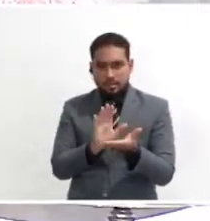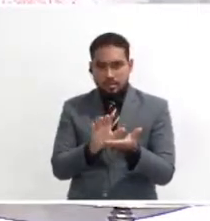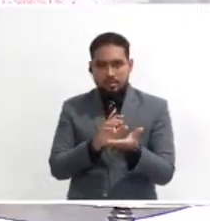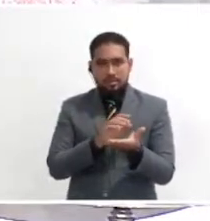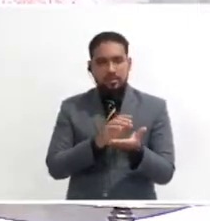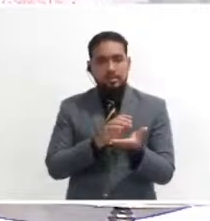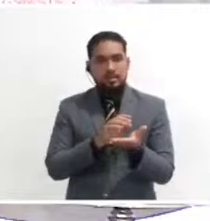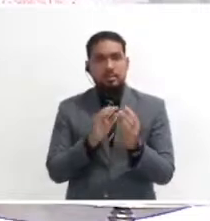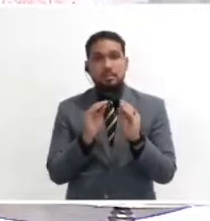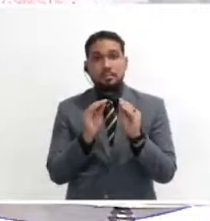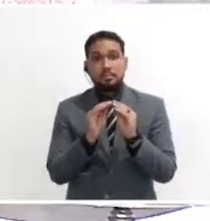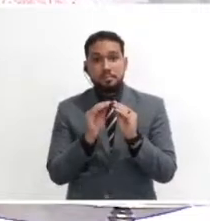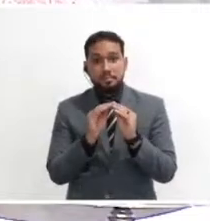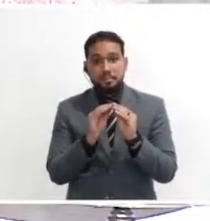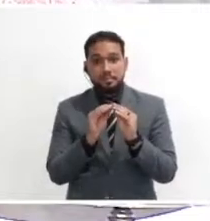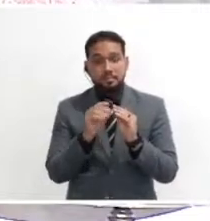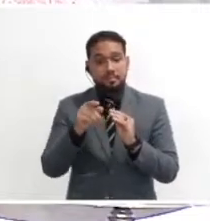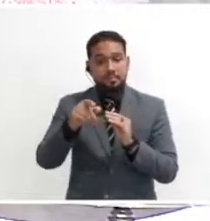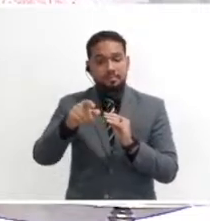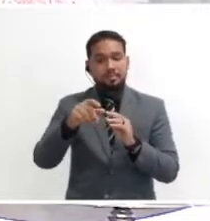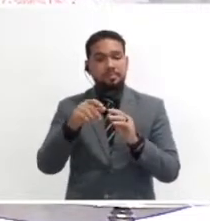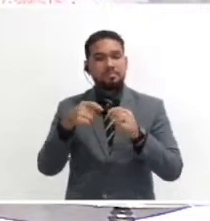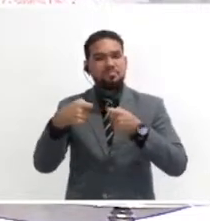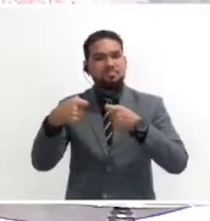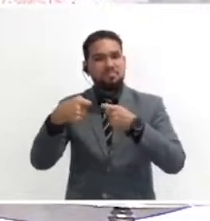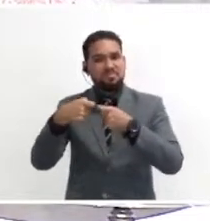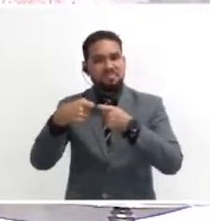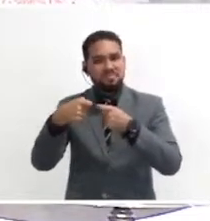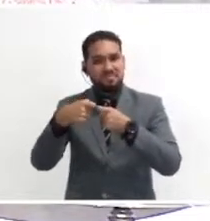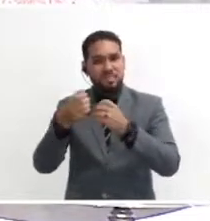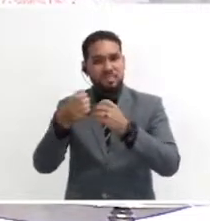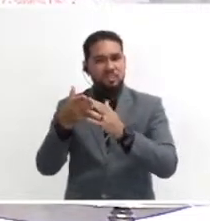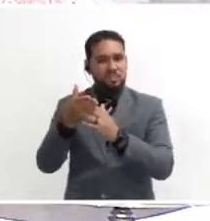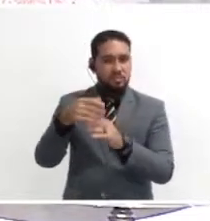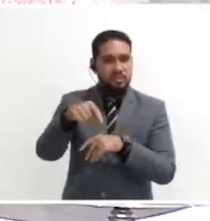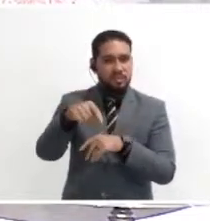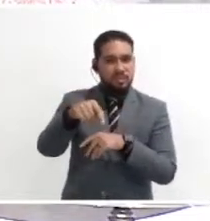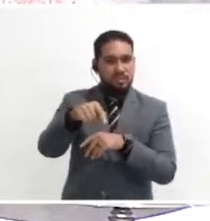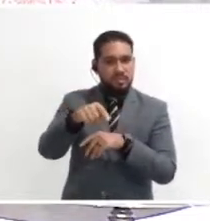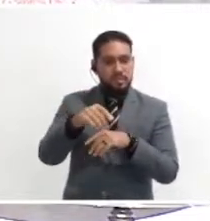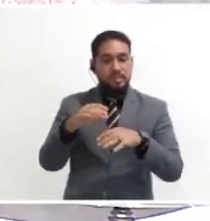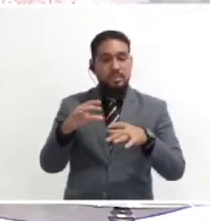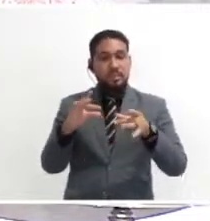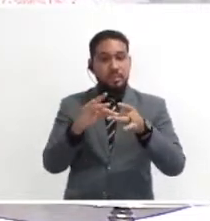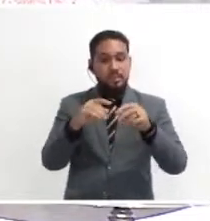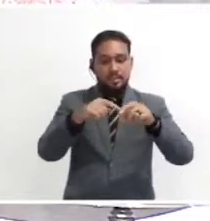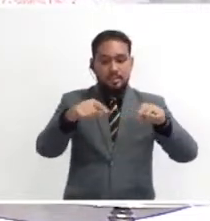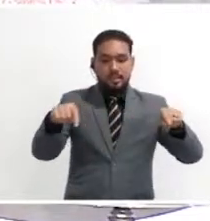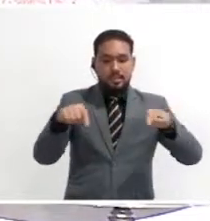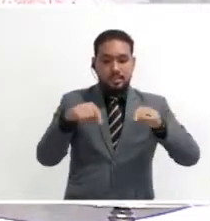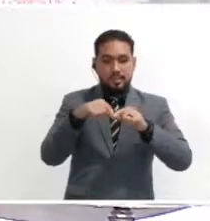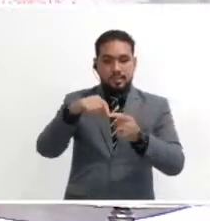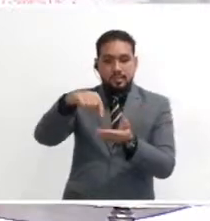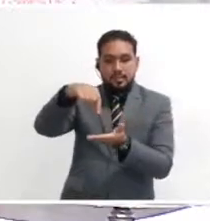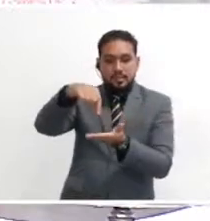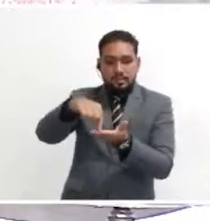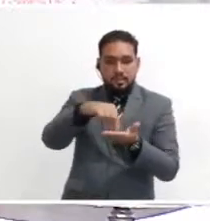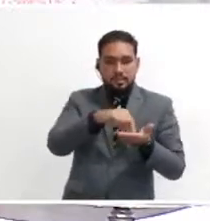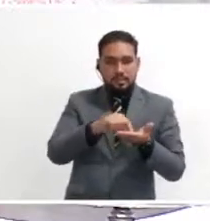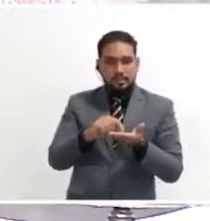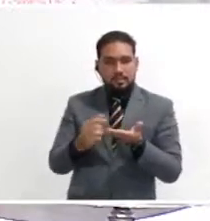transceivers that are on the package substrate, and embedded in the substrate is the bridge chip.